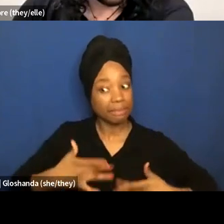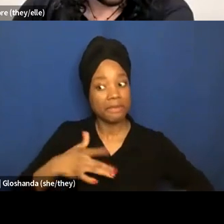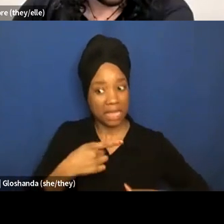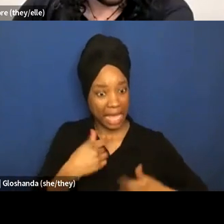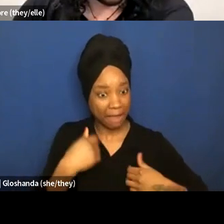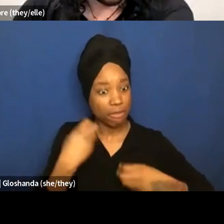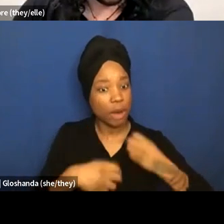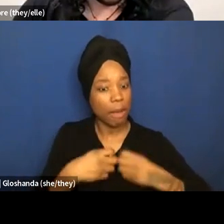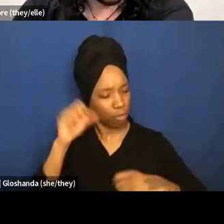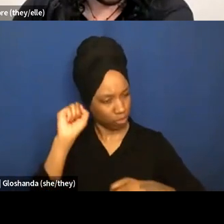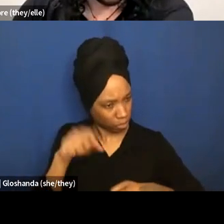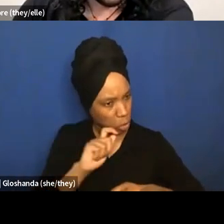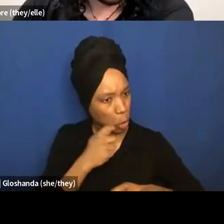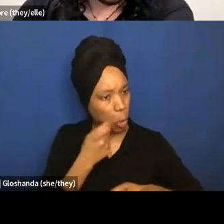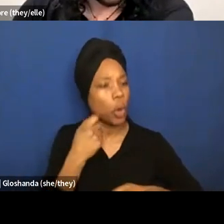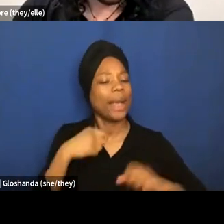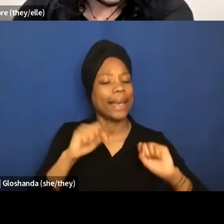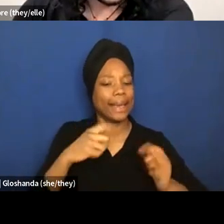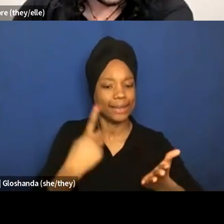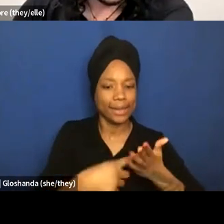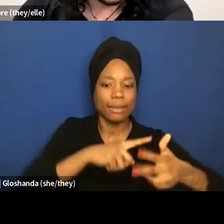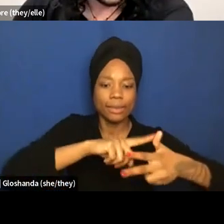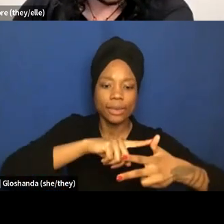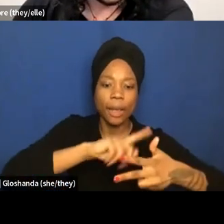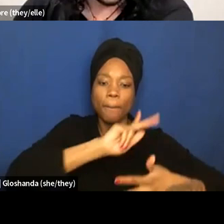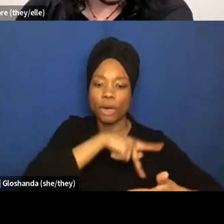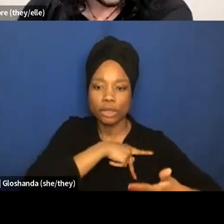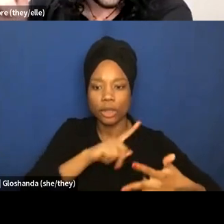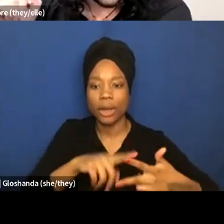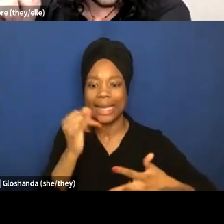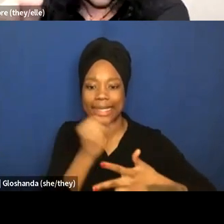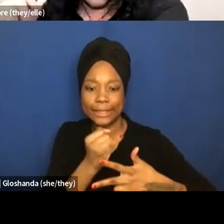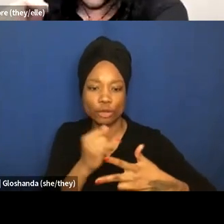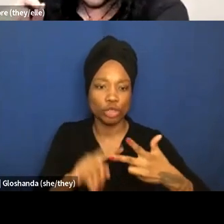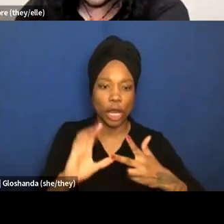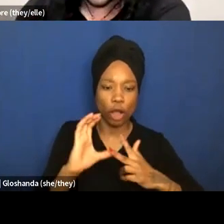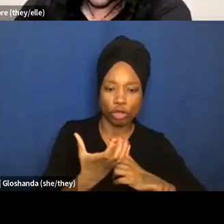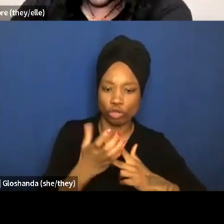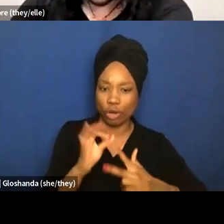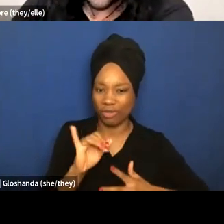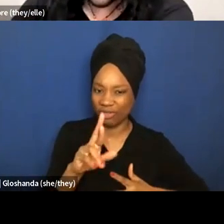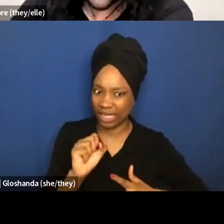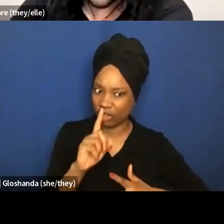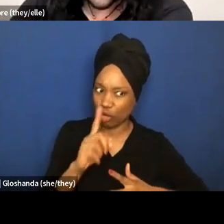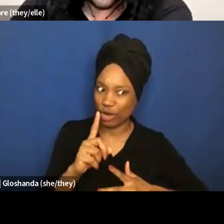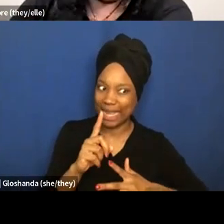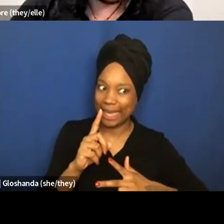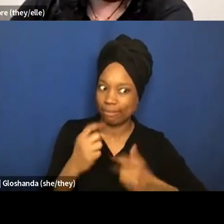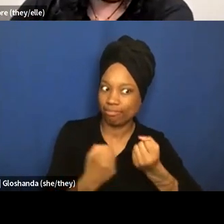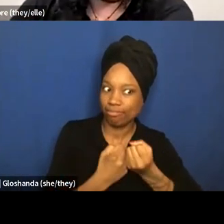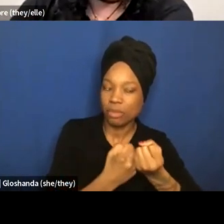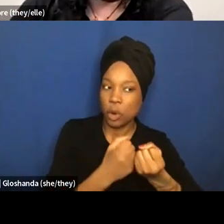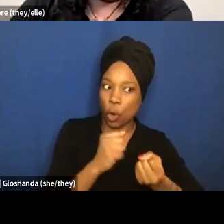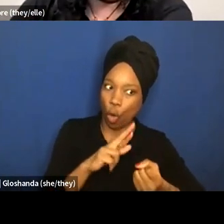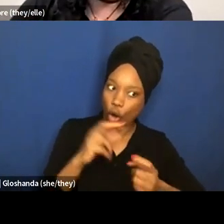about the personal, institutional, and cultural factors that are enabling and or creating the depression. Let's also